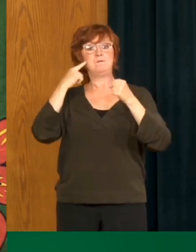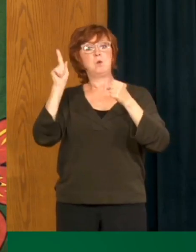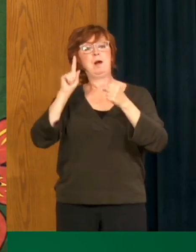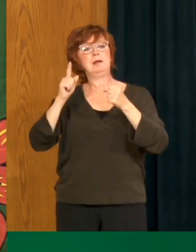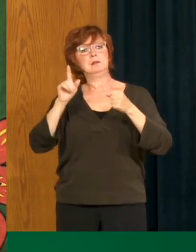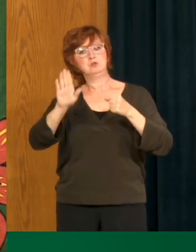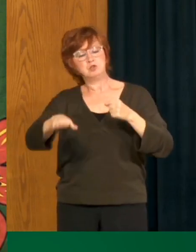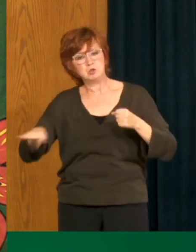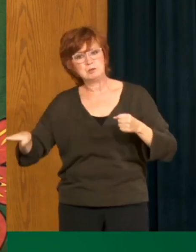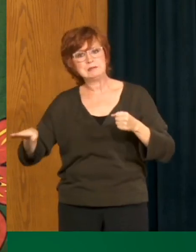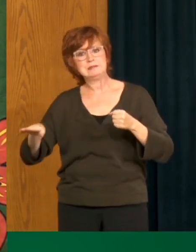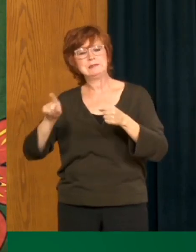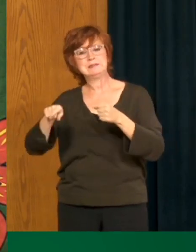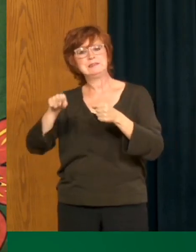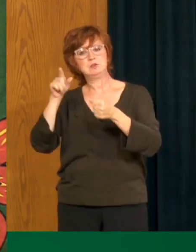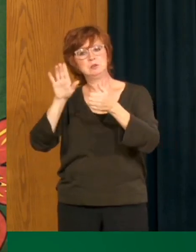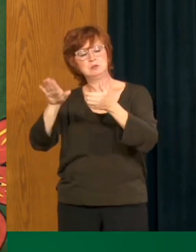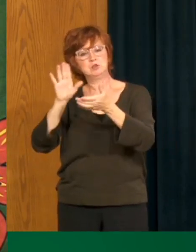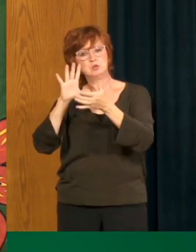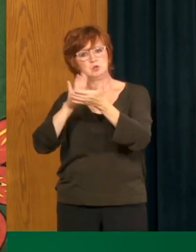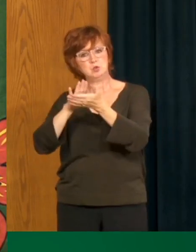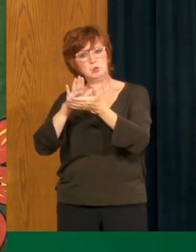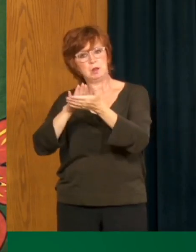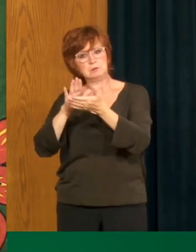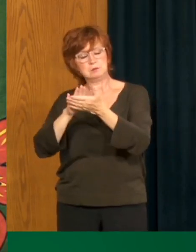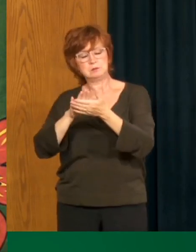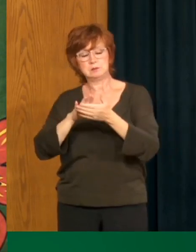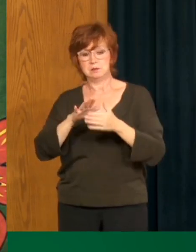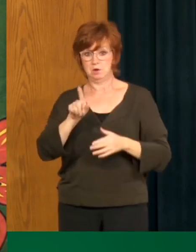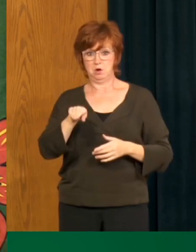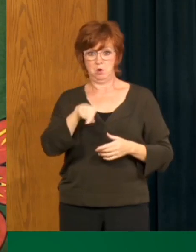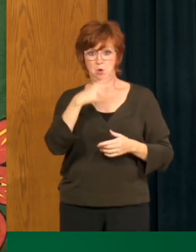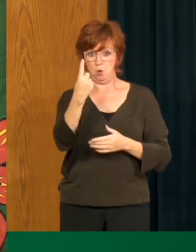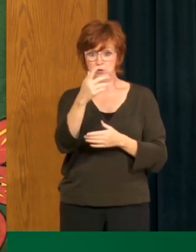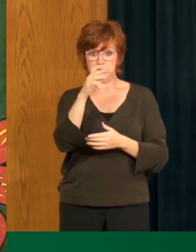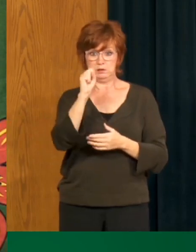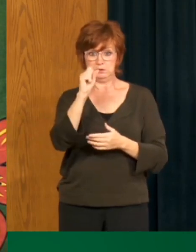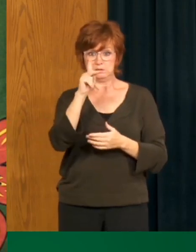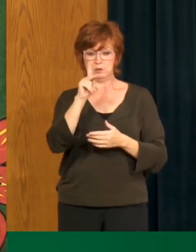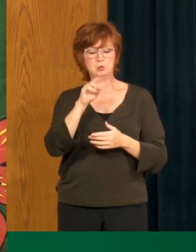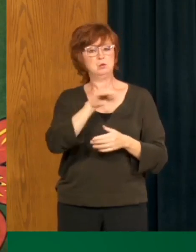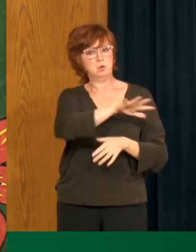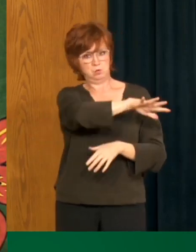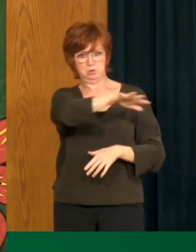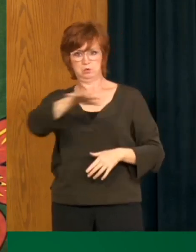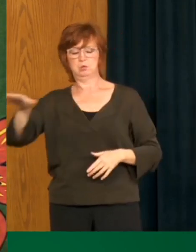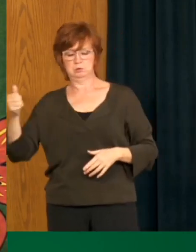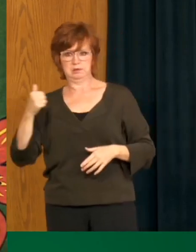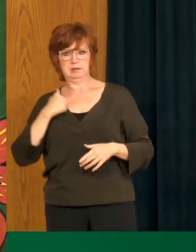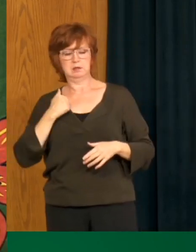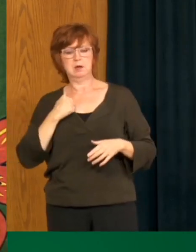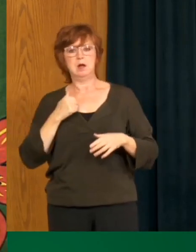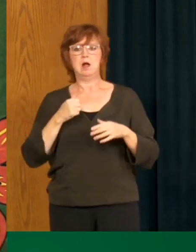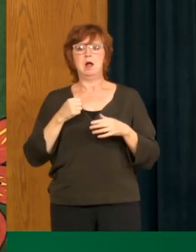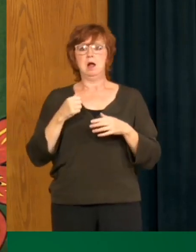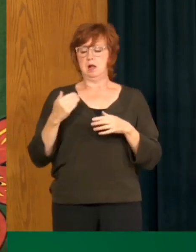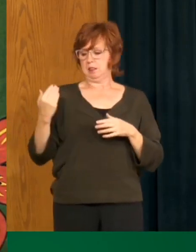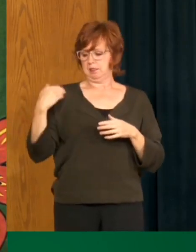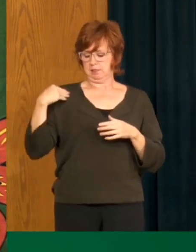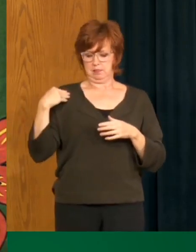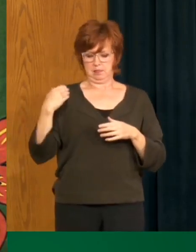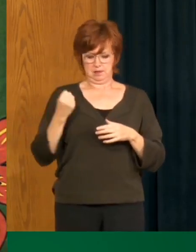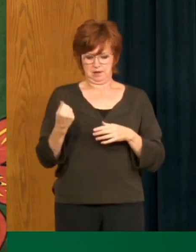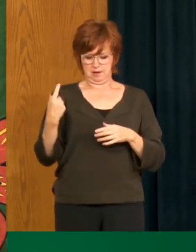being looked at in multiple provinces across Canada. In the fall would be when I was made aware of